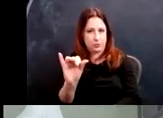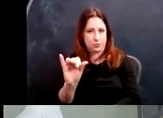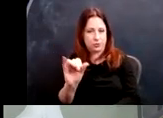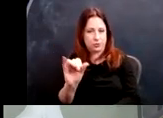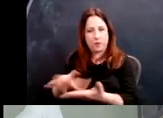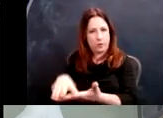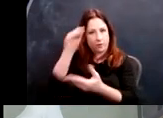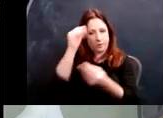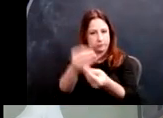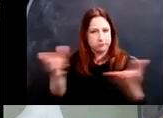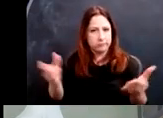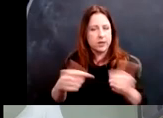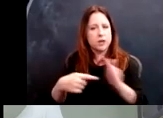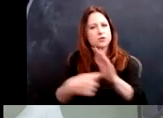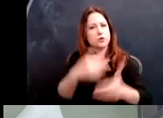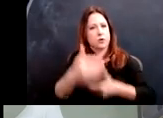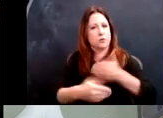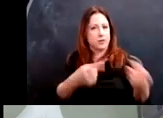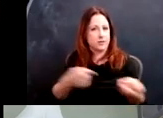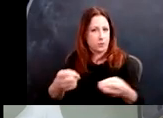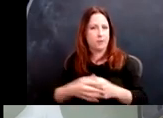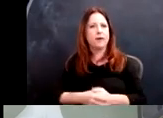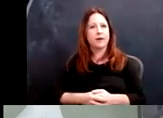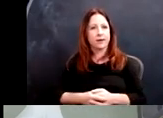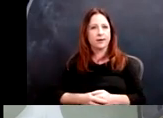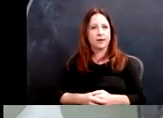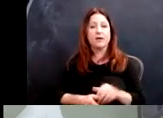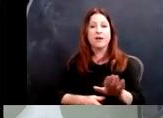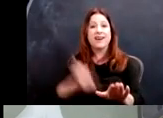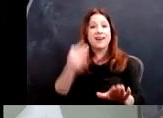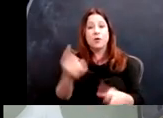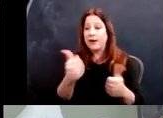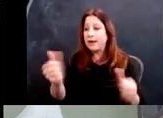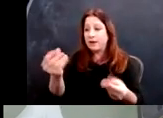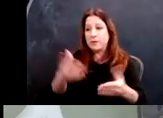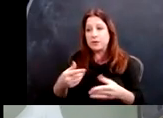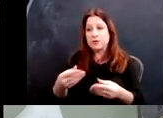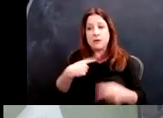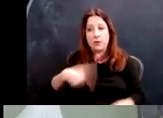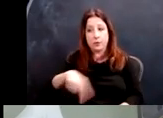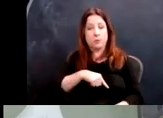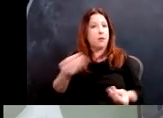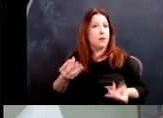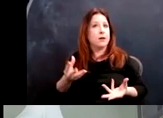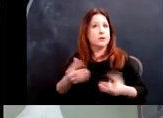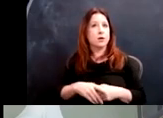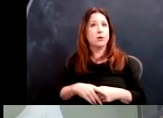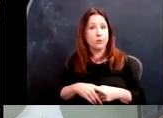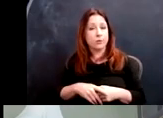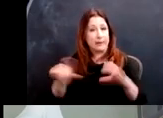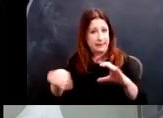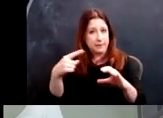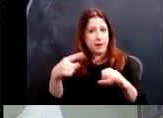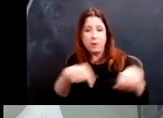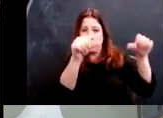learned and process along the way. And then if you guys have information to share with a group, please do so. Simply send us an email and we'll put it on the